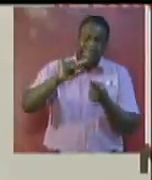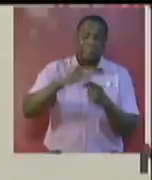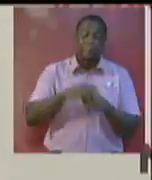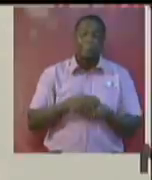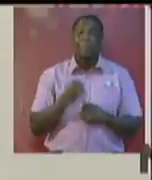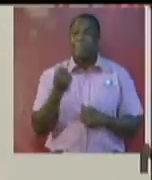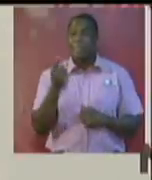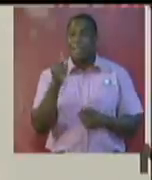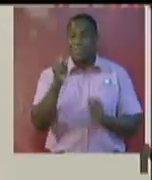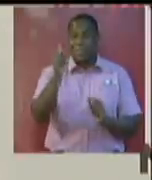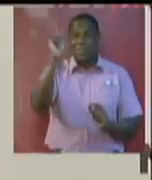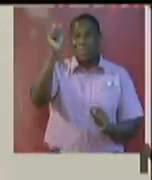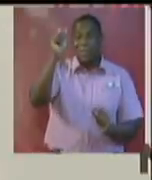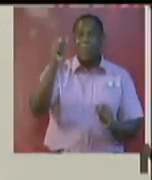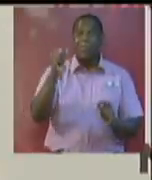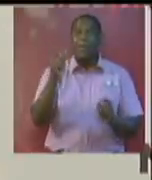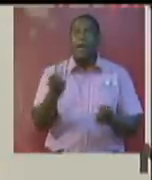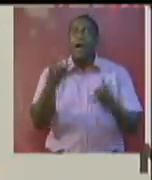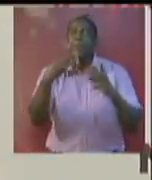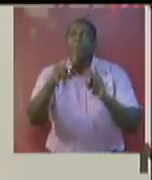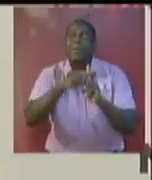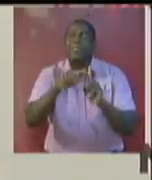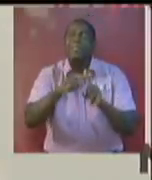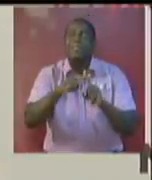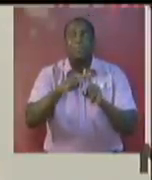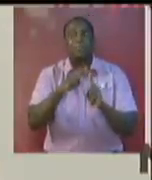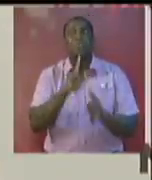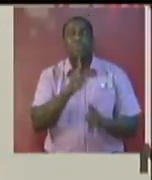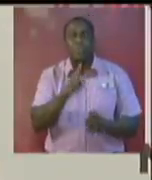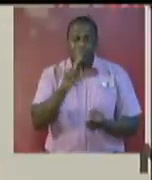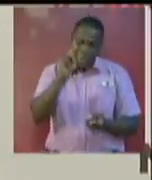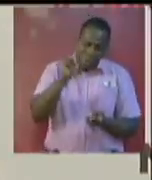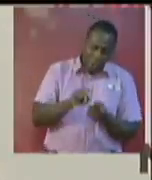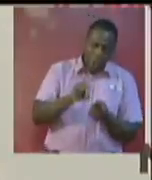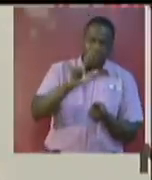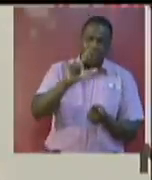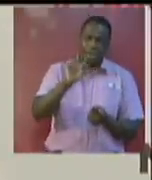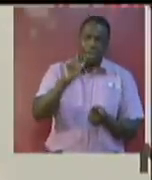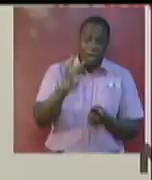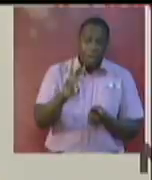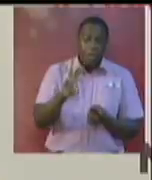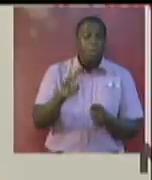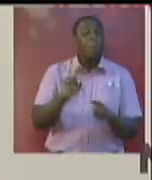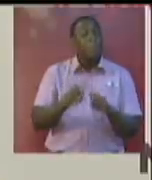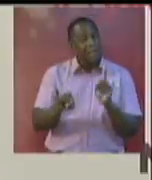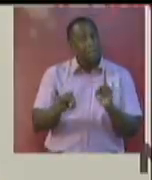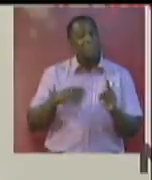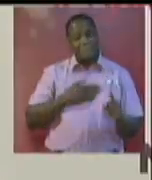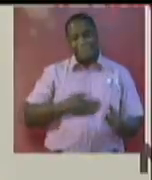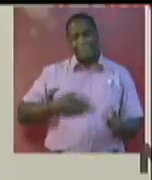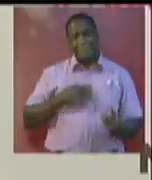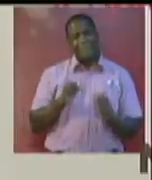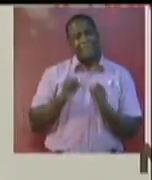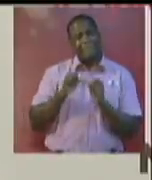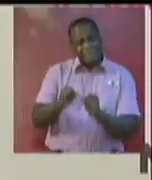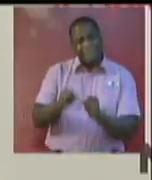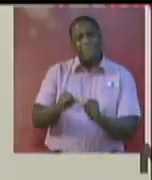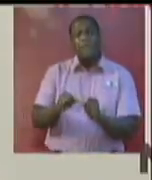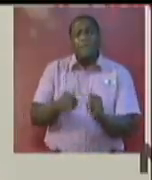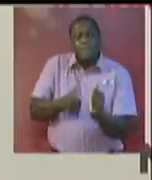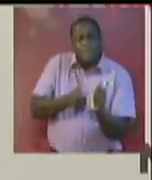to keep this up. So keep doing what you need to do. I think Dr. Fraser's message was all about